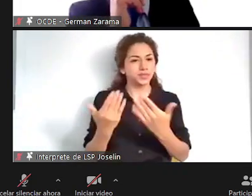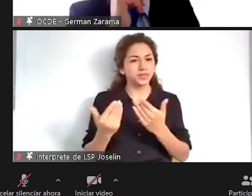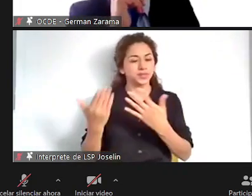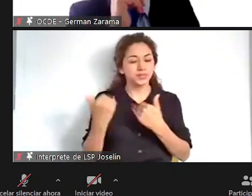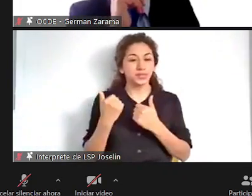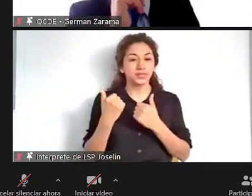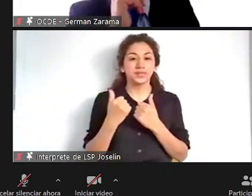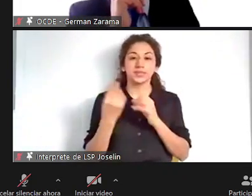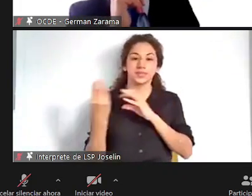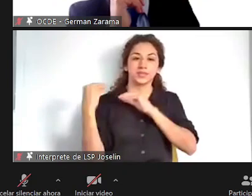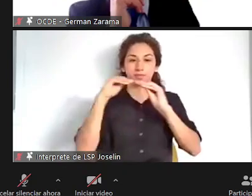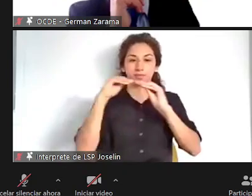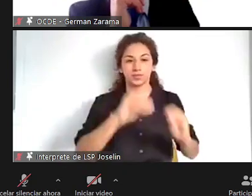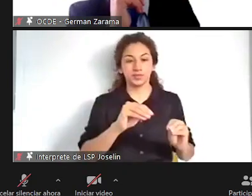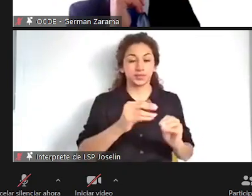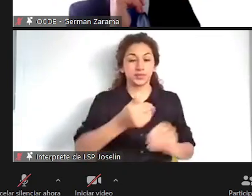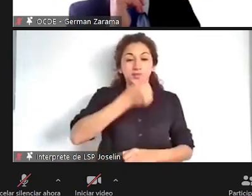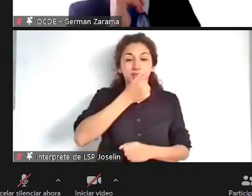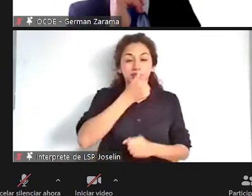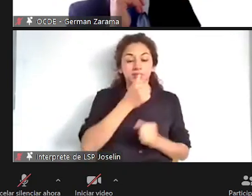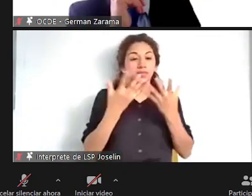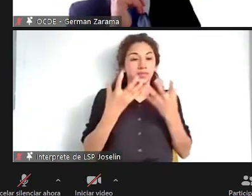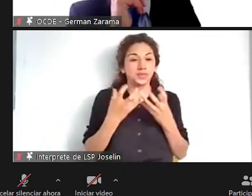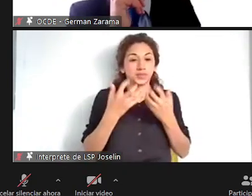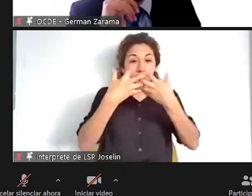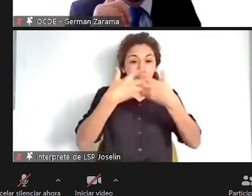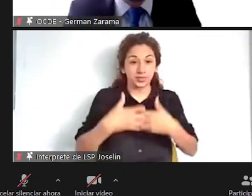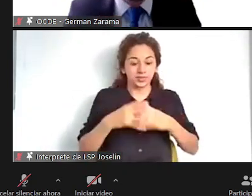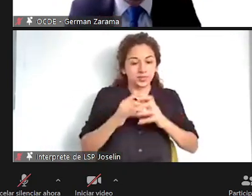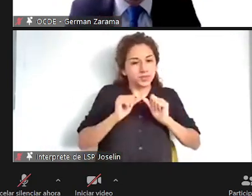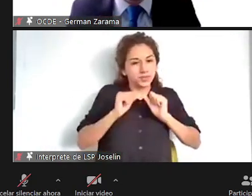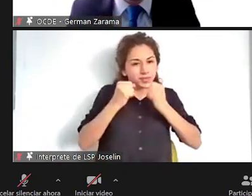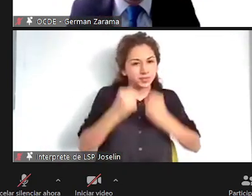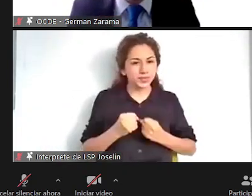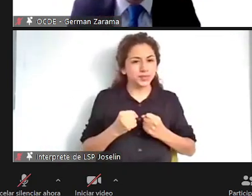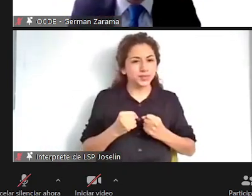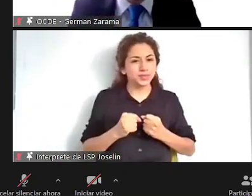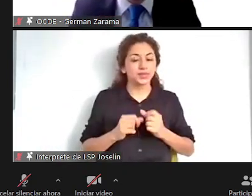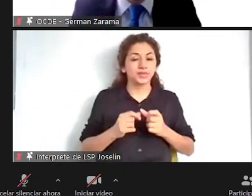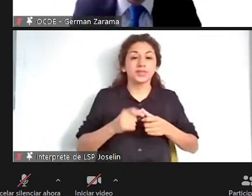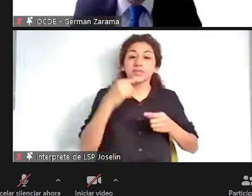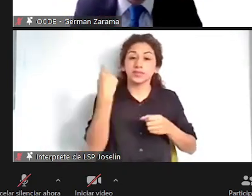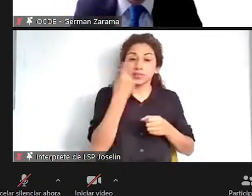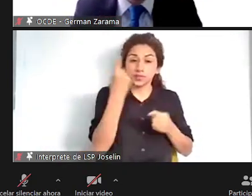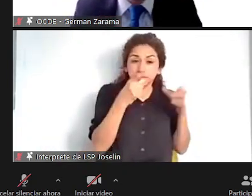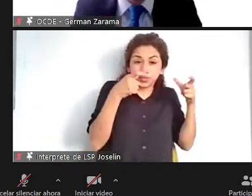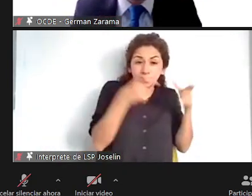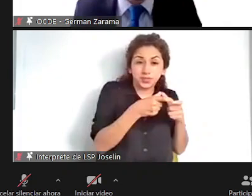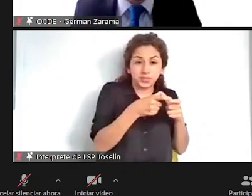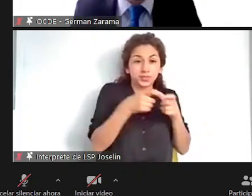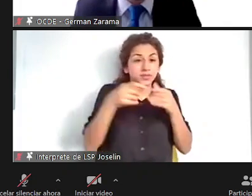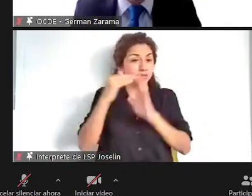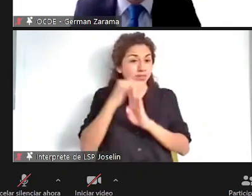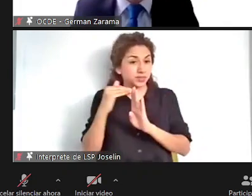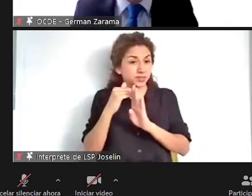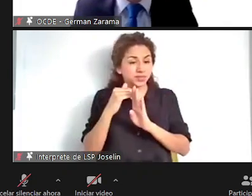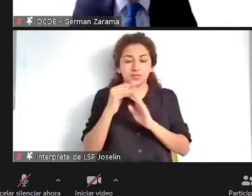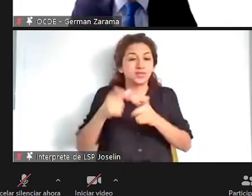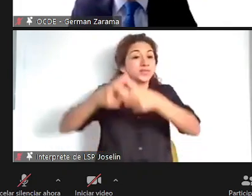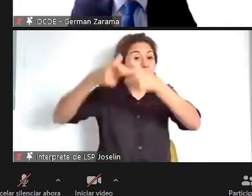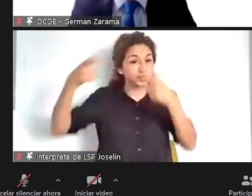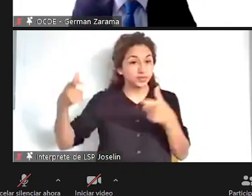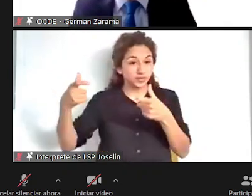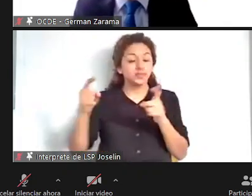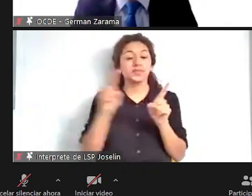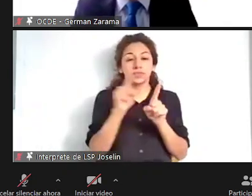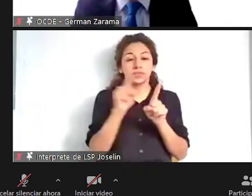bring a private investment and to make the company sustainable not only small businesses and but